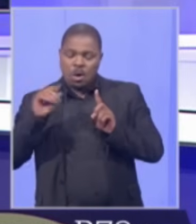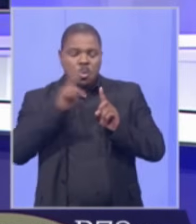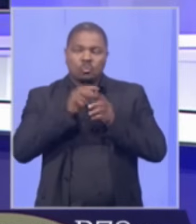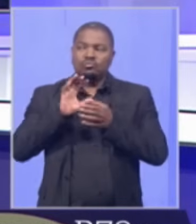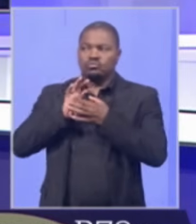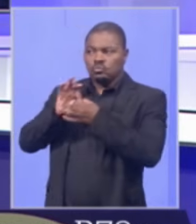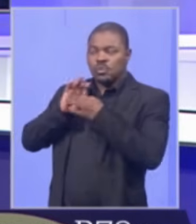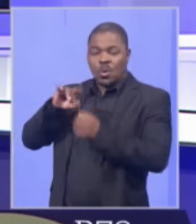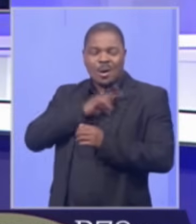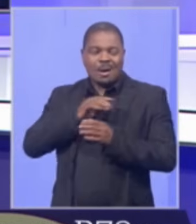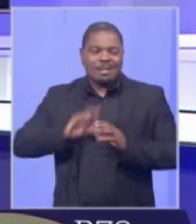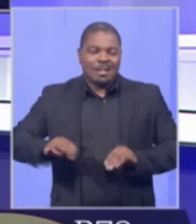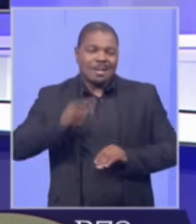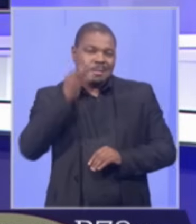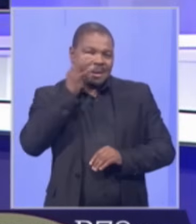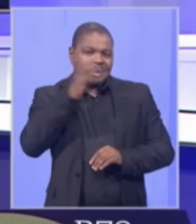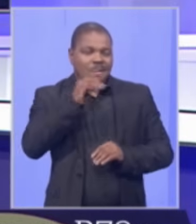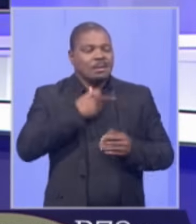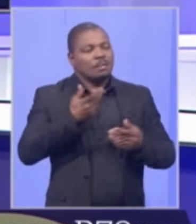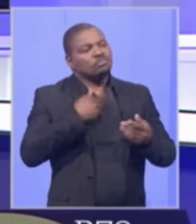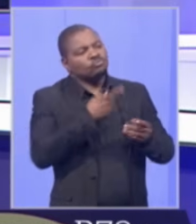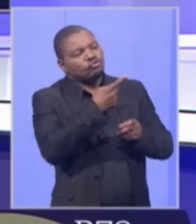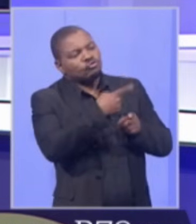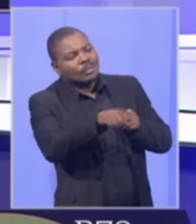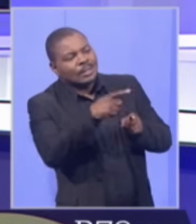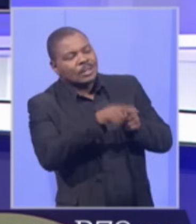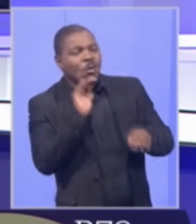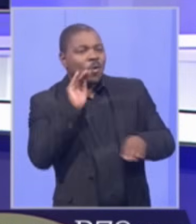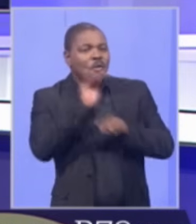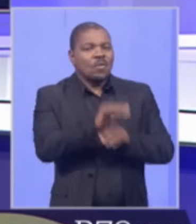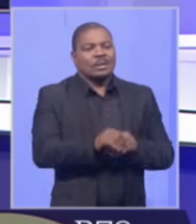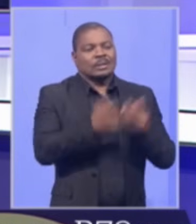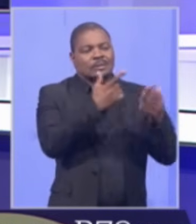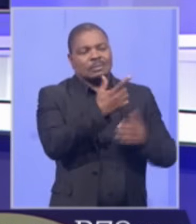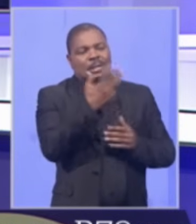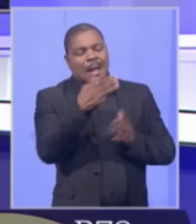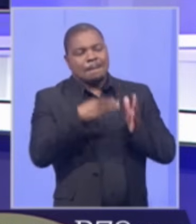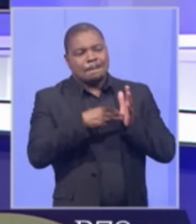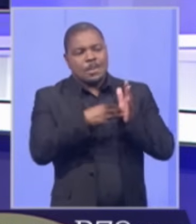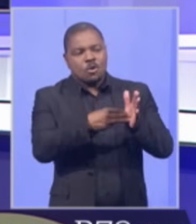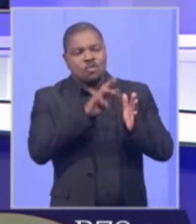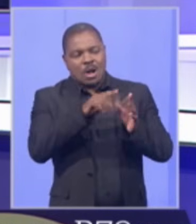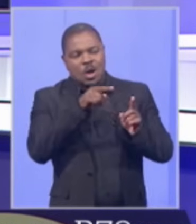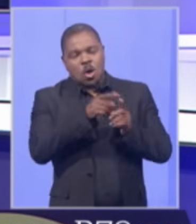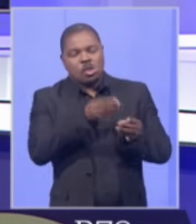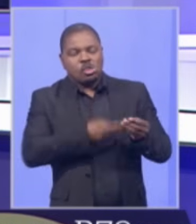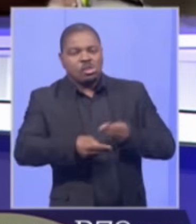a amanago le tumelelano ya khirišo ya go ja diranta tše dimilione tše 70 senyane.